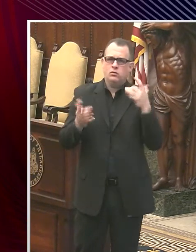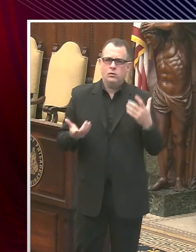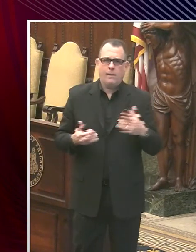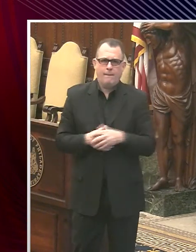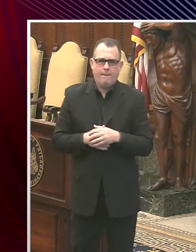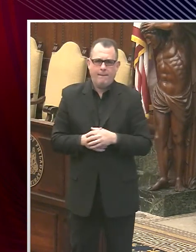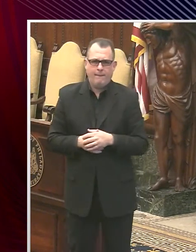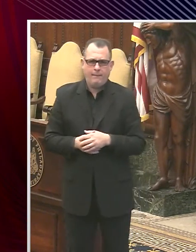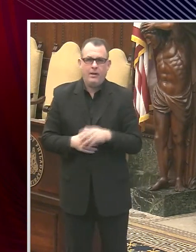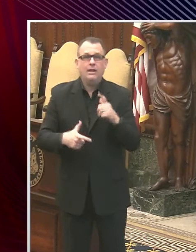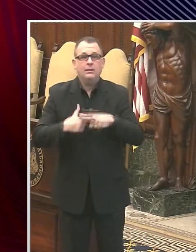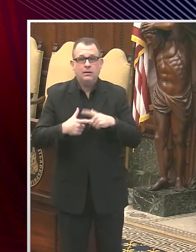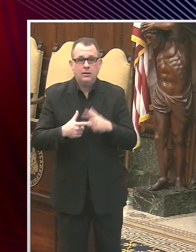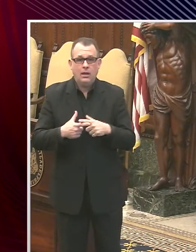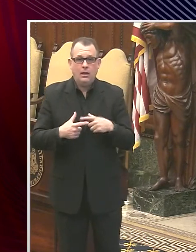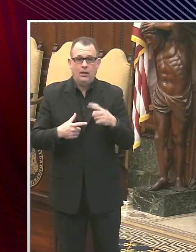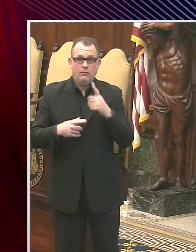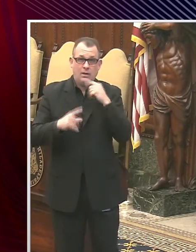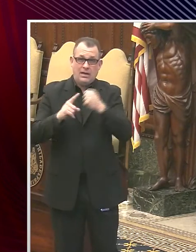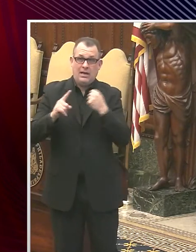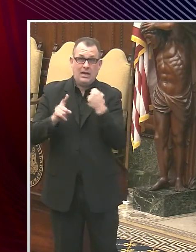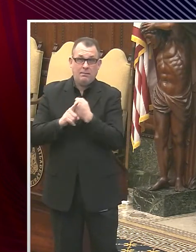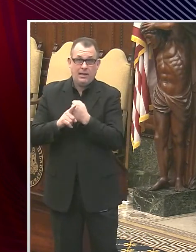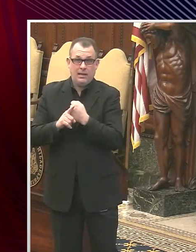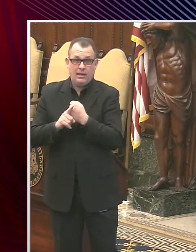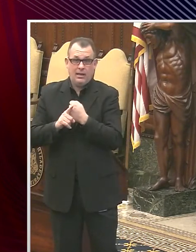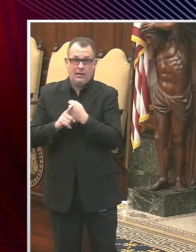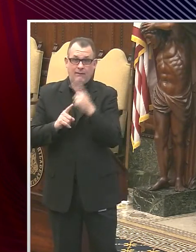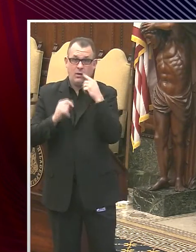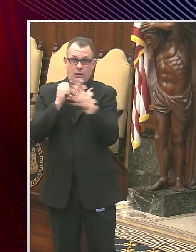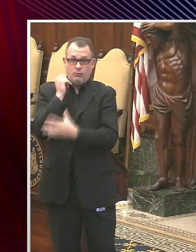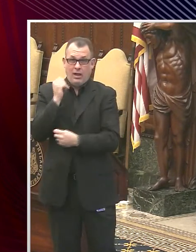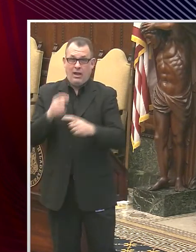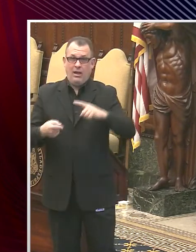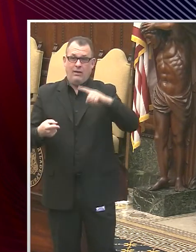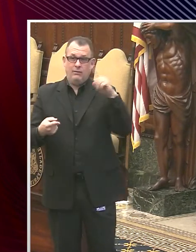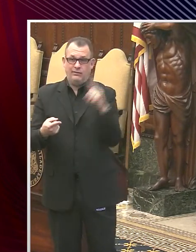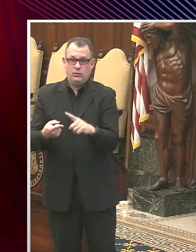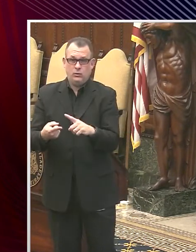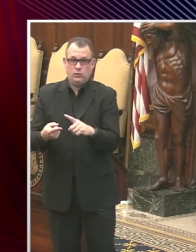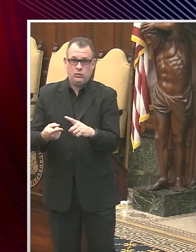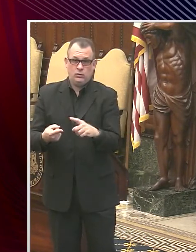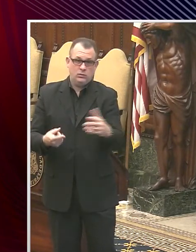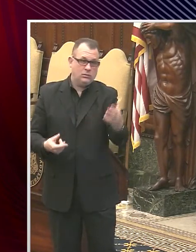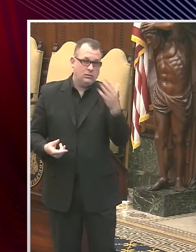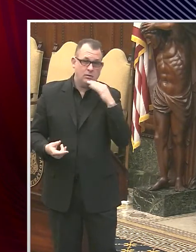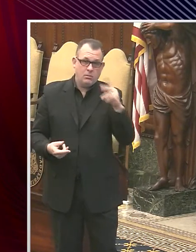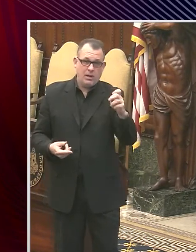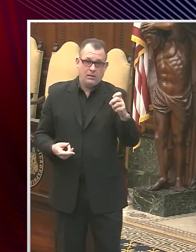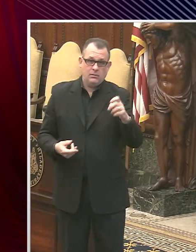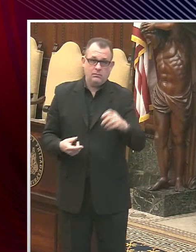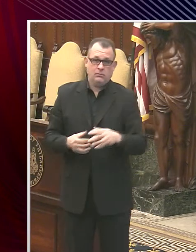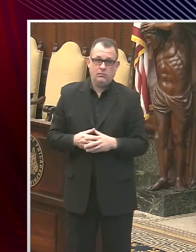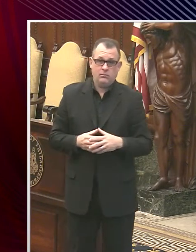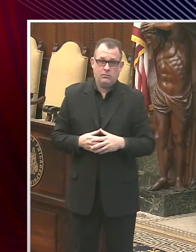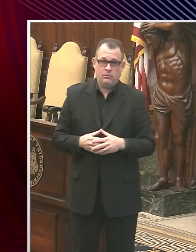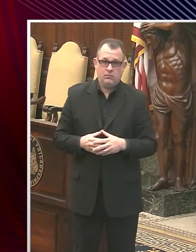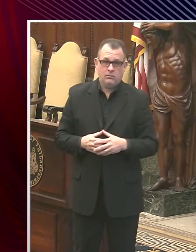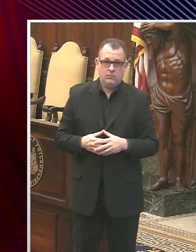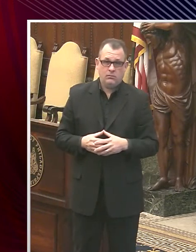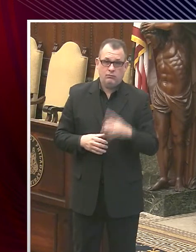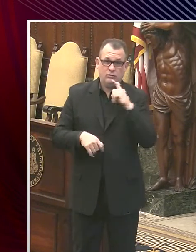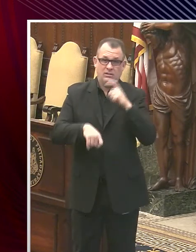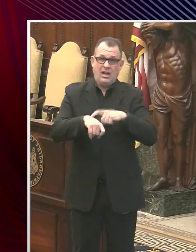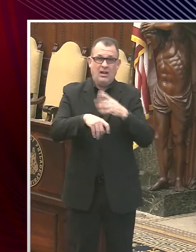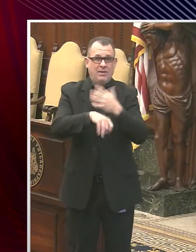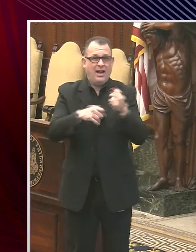really positive impact on reducing poverty. All right. I guess. Thank you, Mike. We are pretty much out of time,